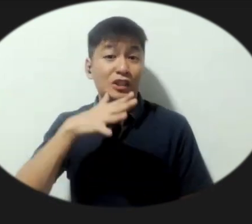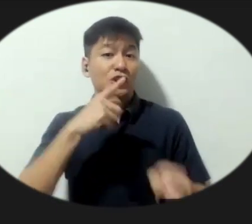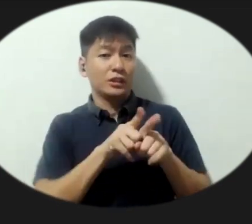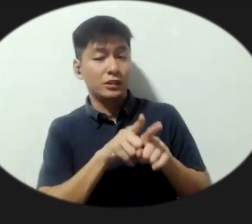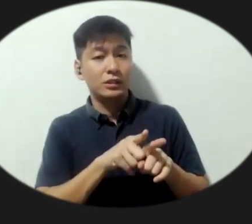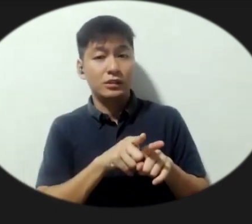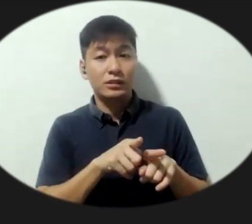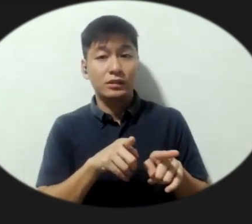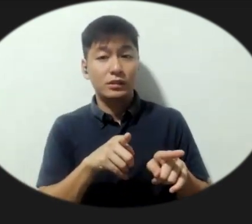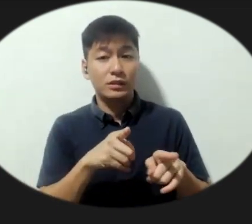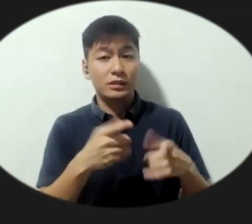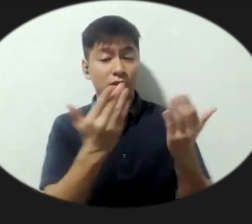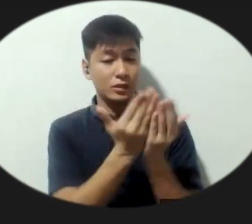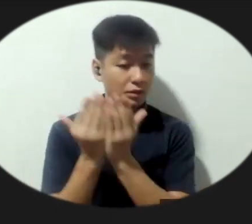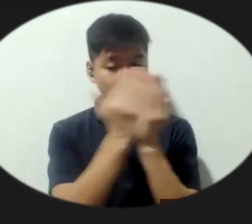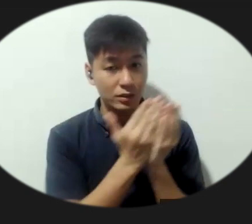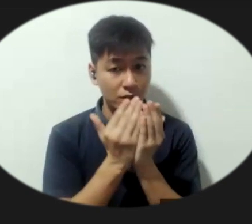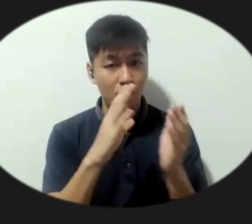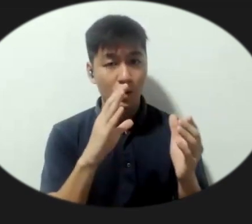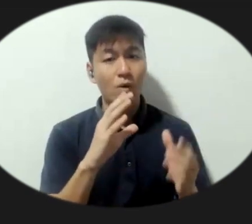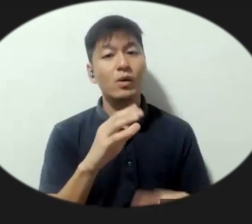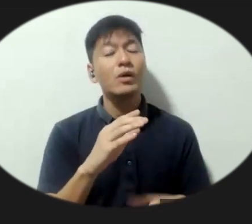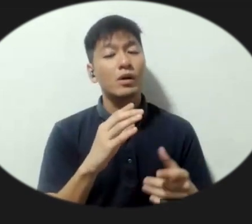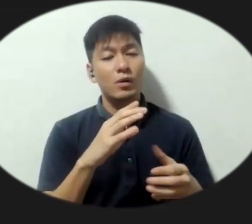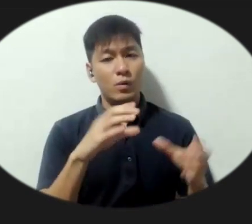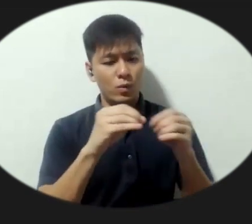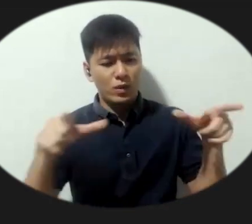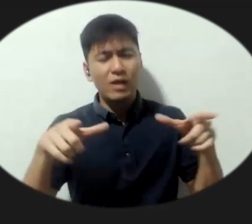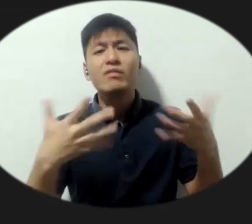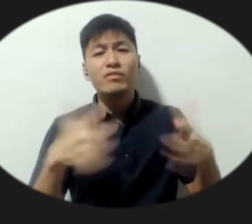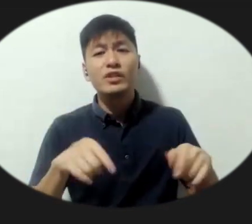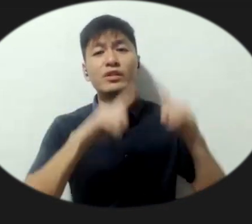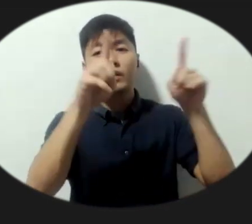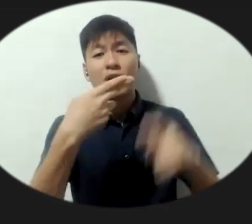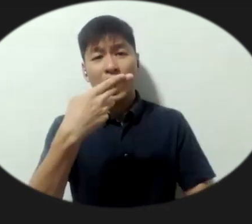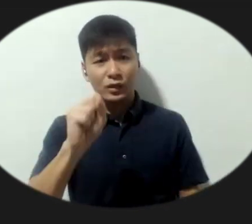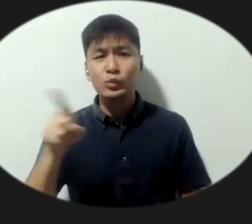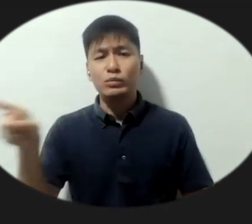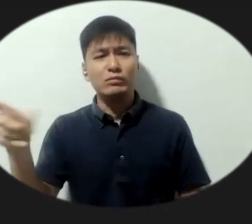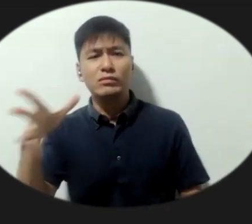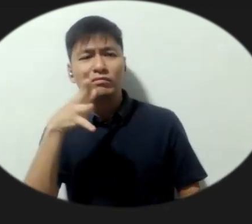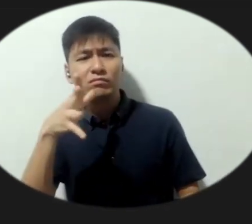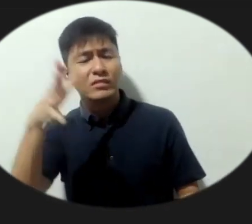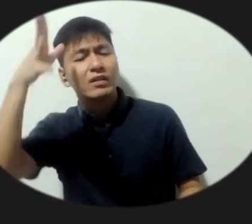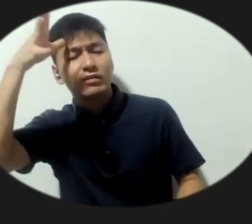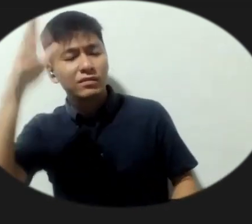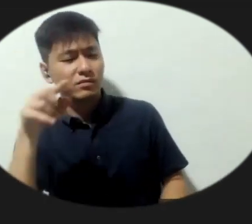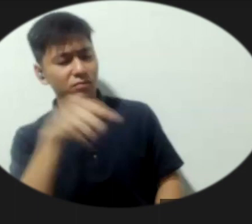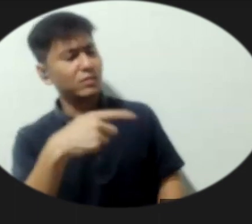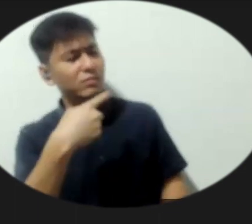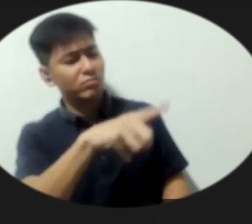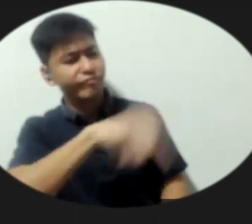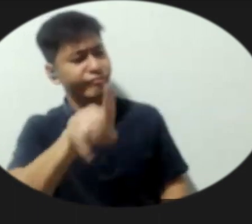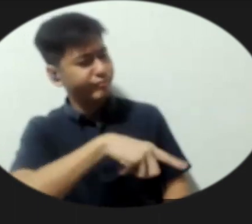my sister that she cannot join high school because she's girls don't go to